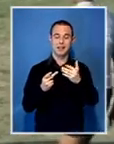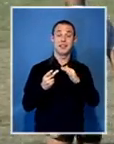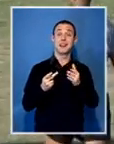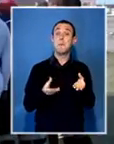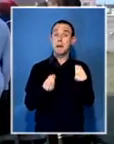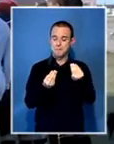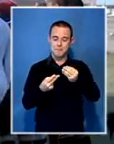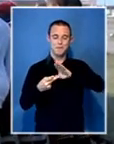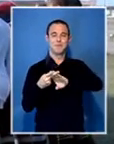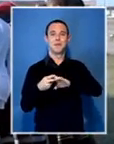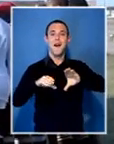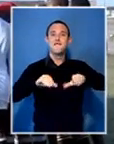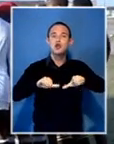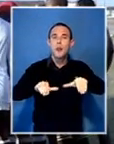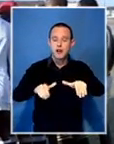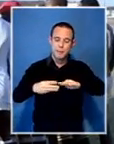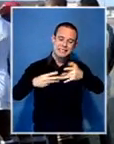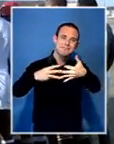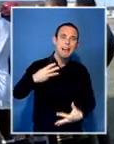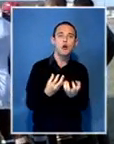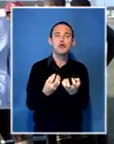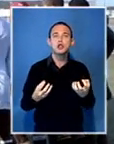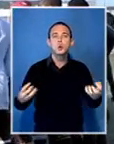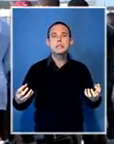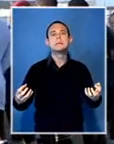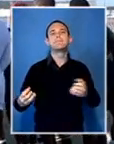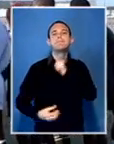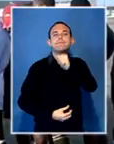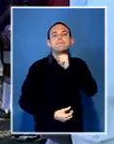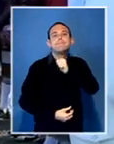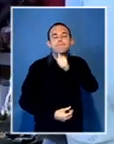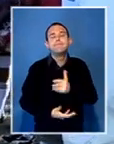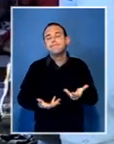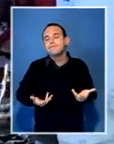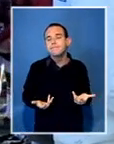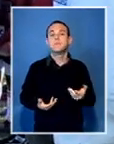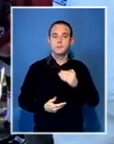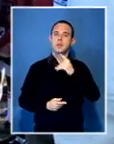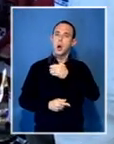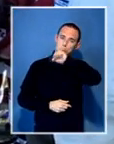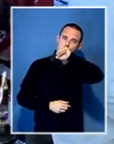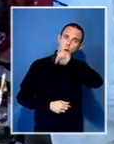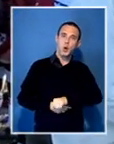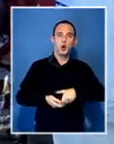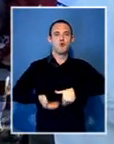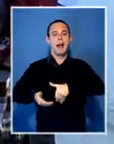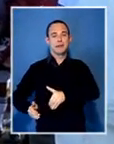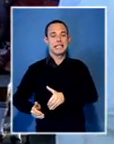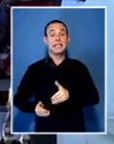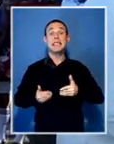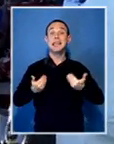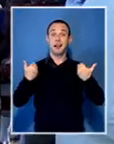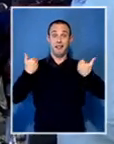practice material, the Spring Roses still continue to love their rugby. In green blazers that carry a lot of